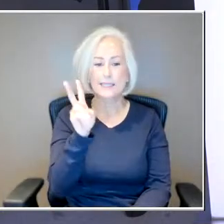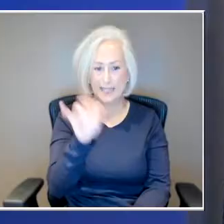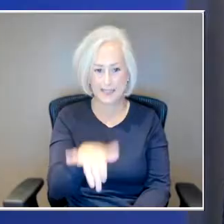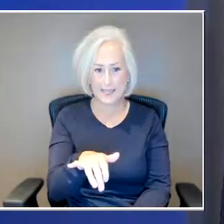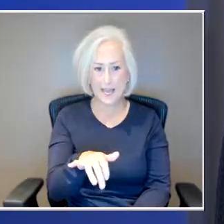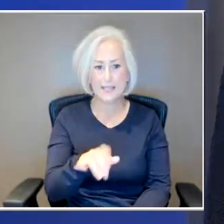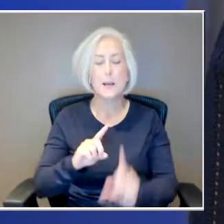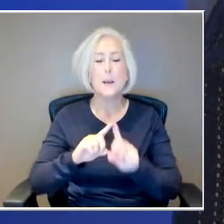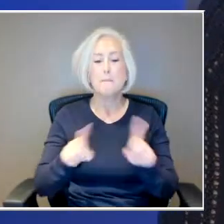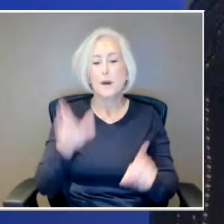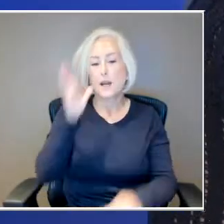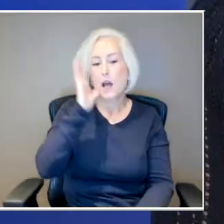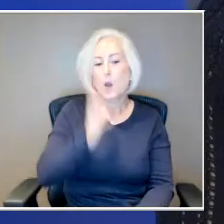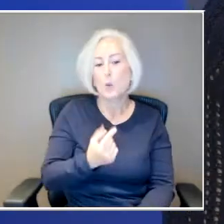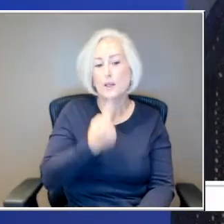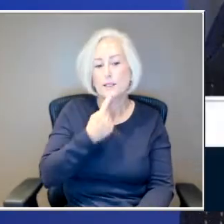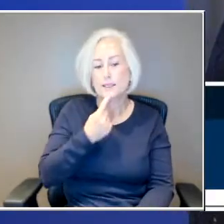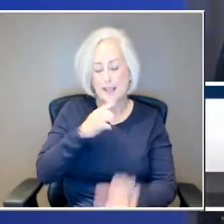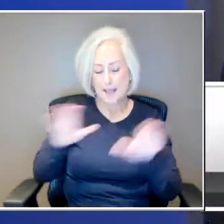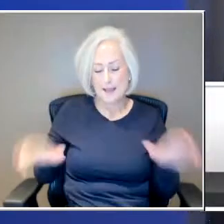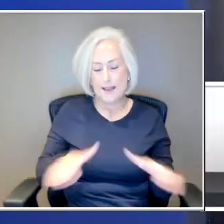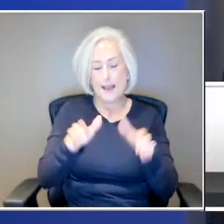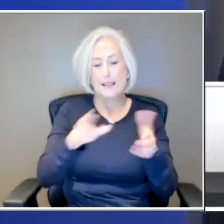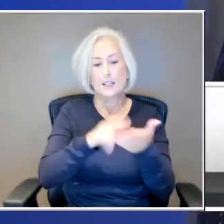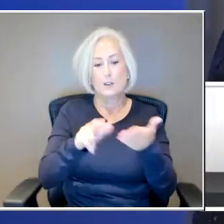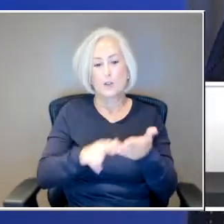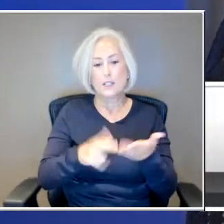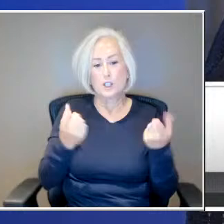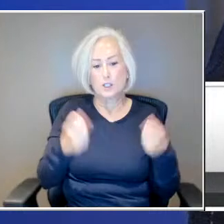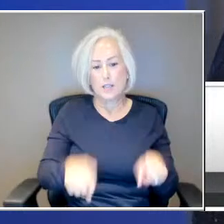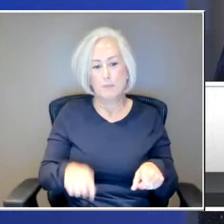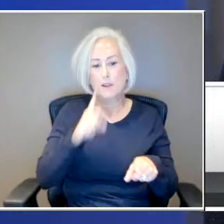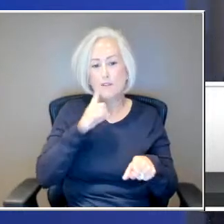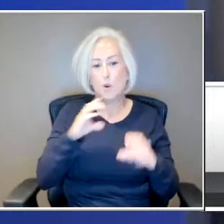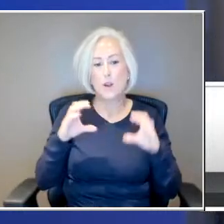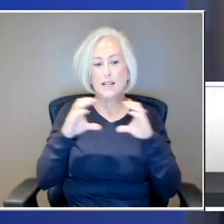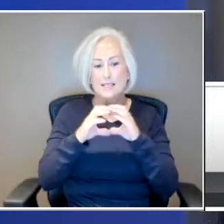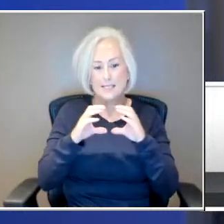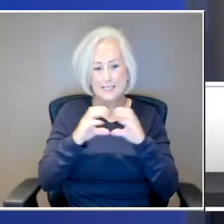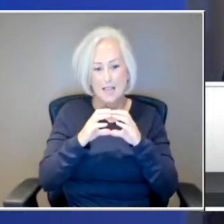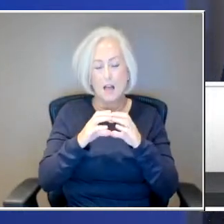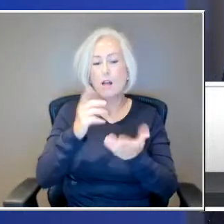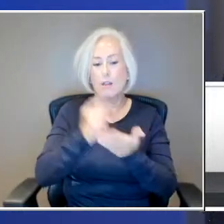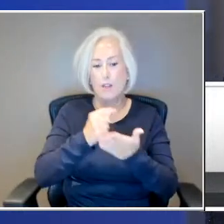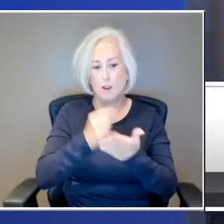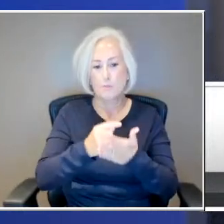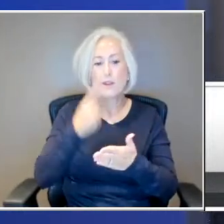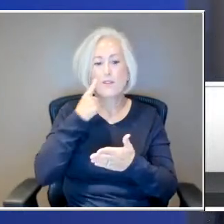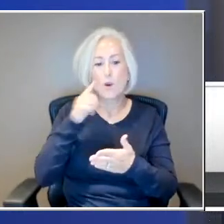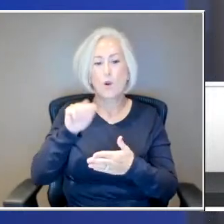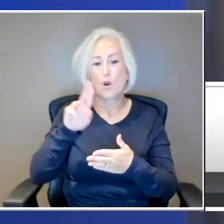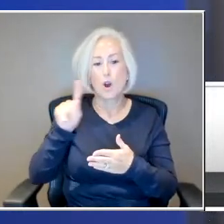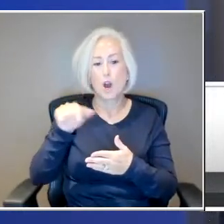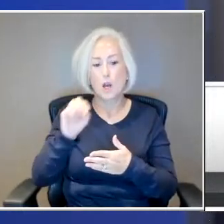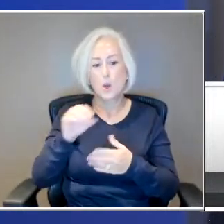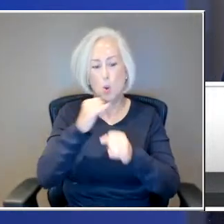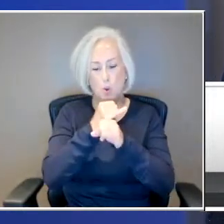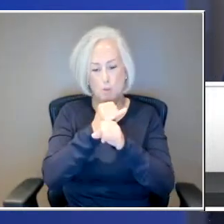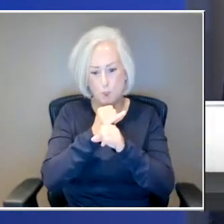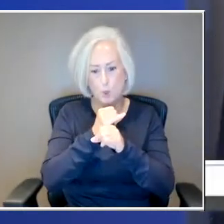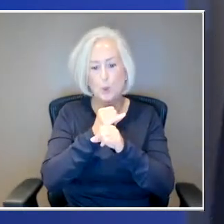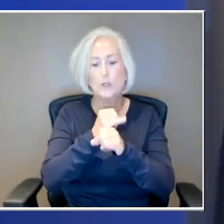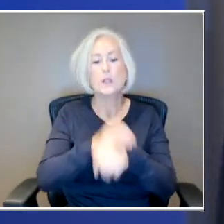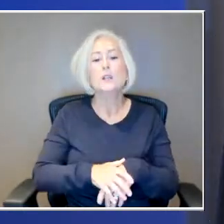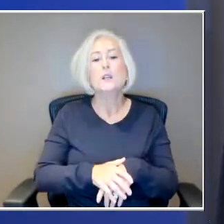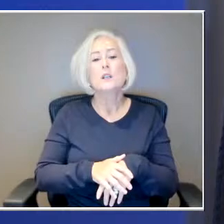say that there's active research being done for cell therapies in the autoimmune space. And so we anticipate those trials and